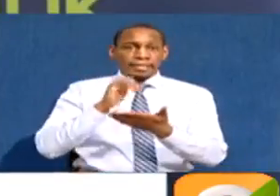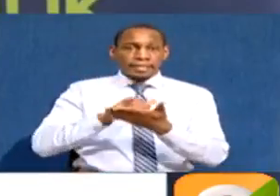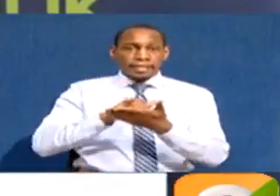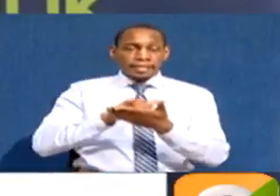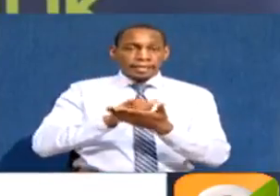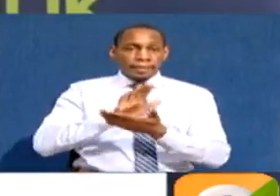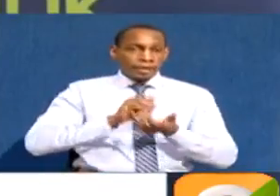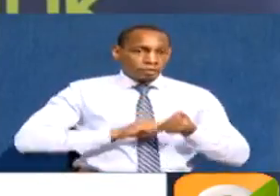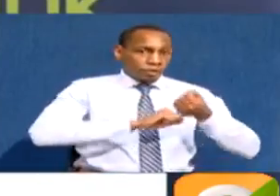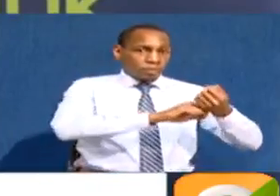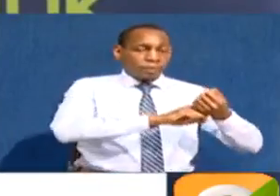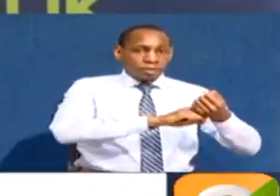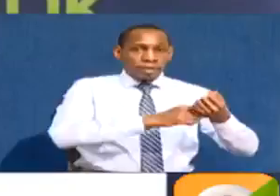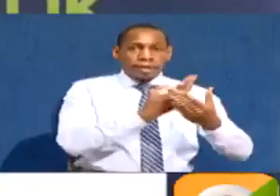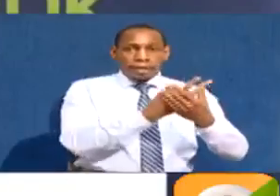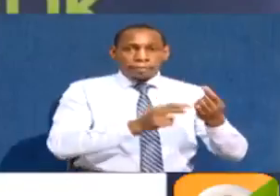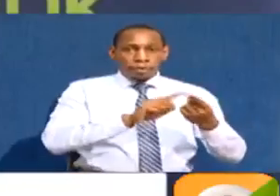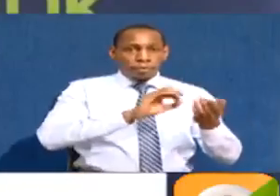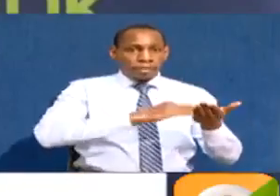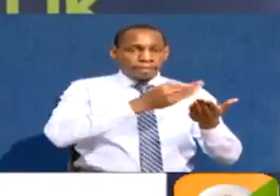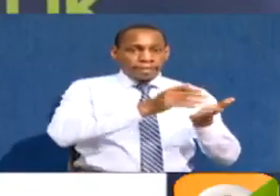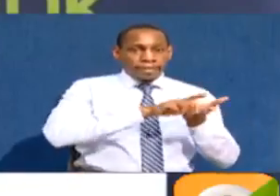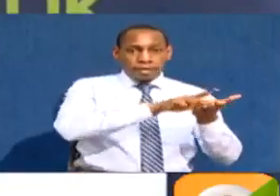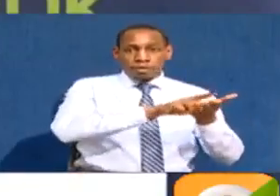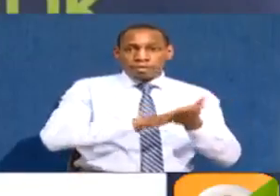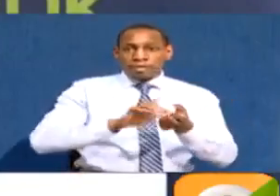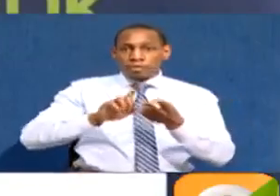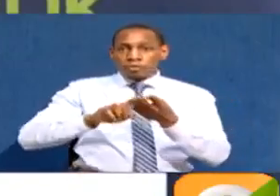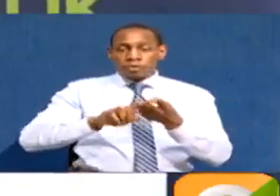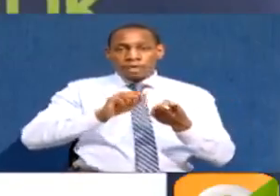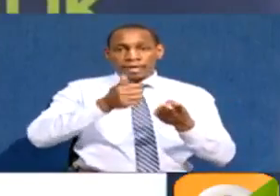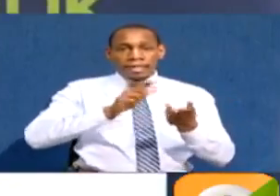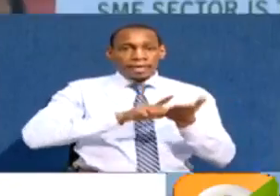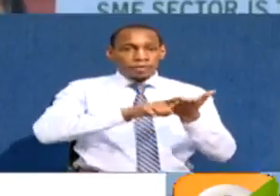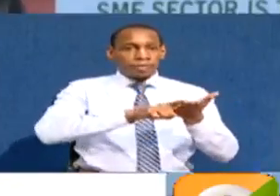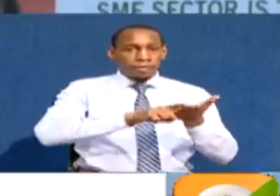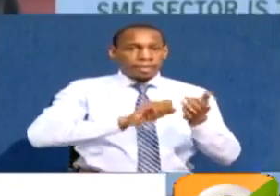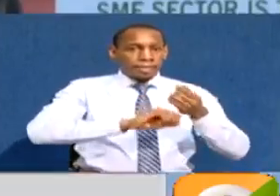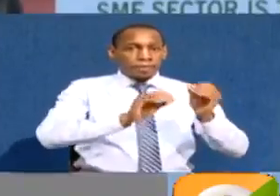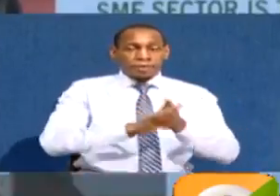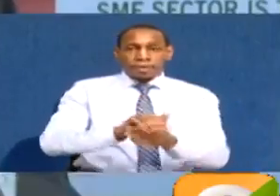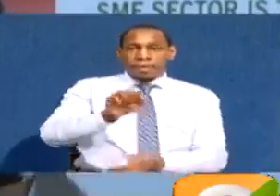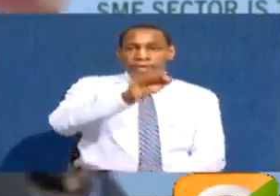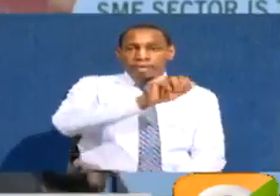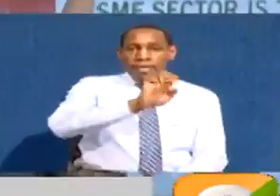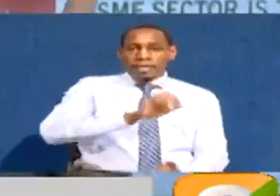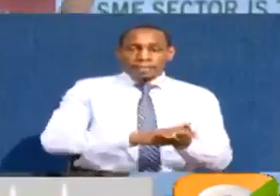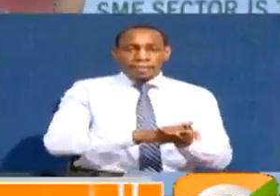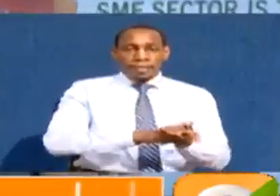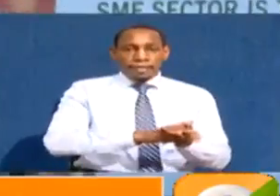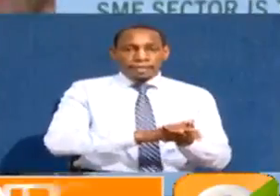make sure that we support you for both funded facilities as well as non-funded facilities. The SME financing